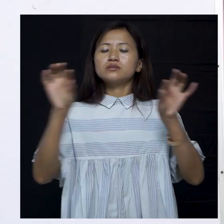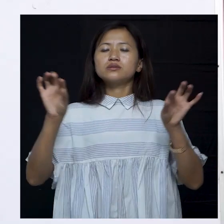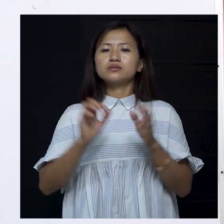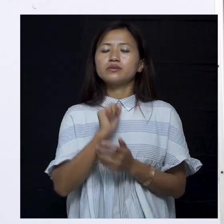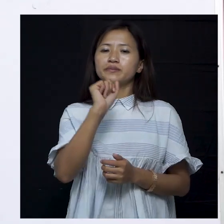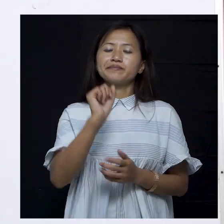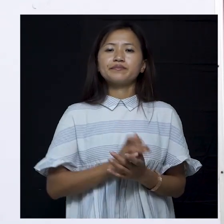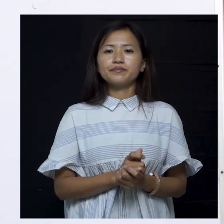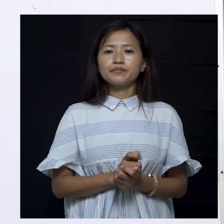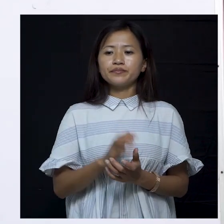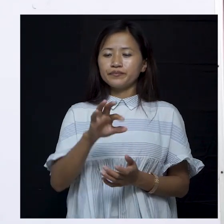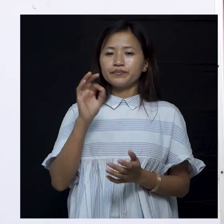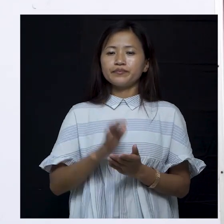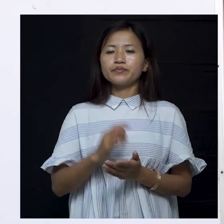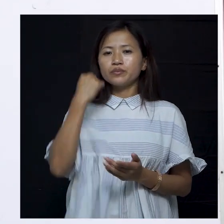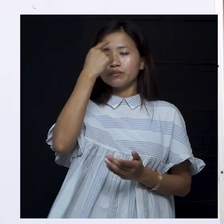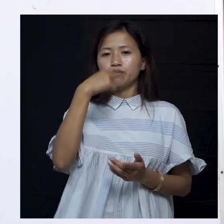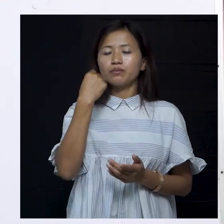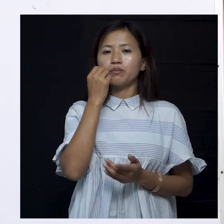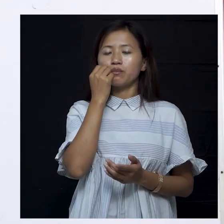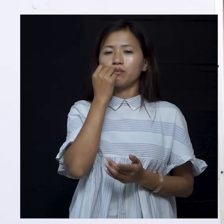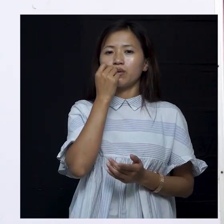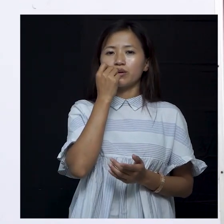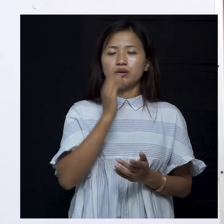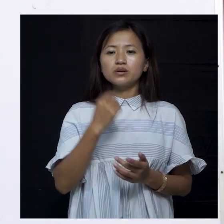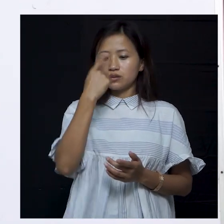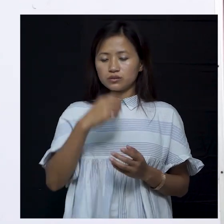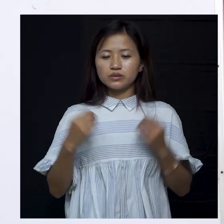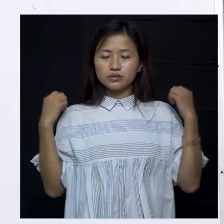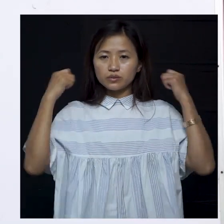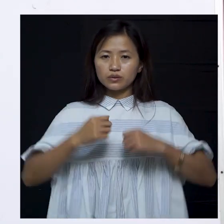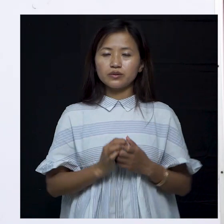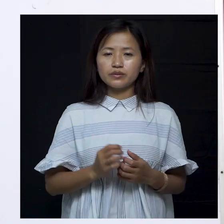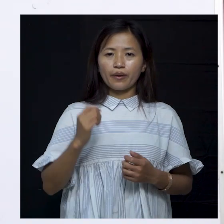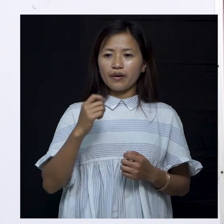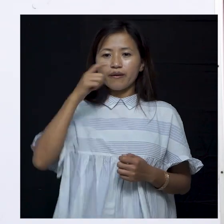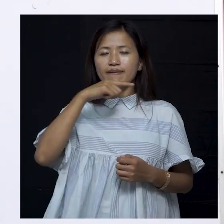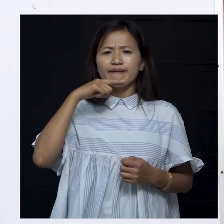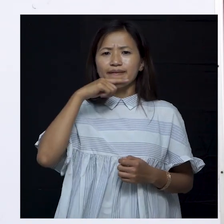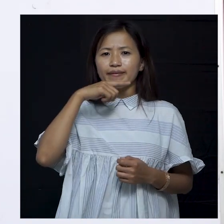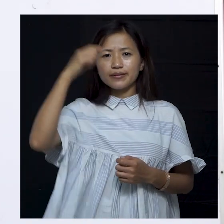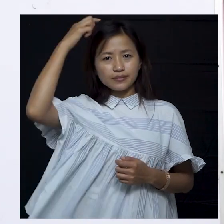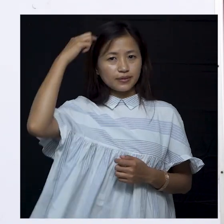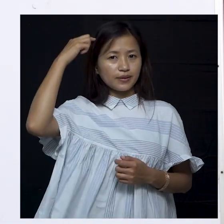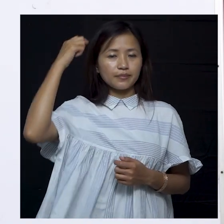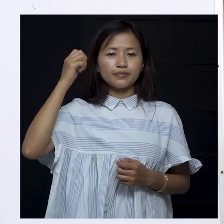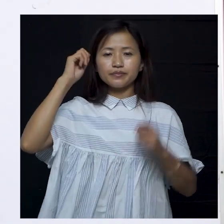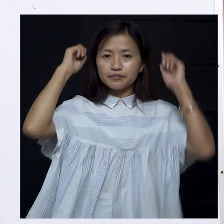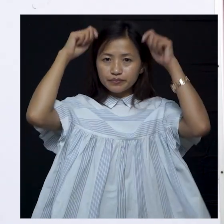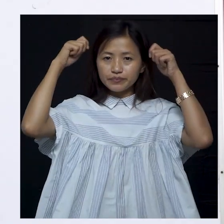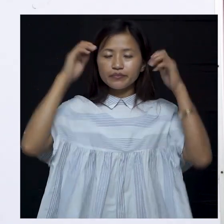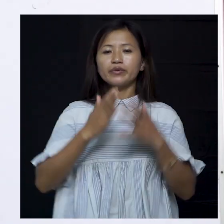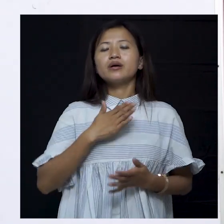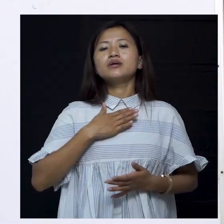be taken as the boy who is wearing a red cap is my cousin, okay? That means you can just say